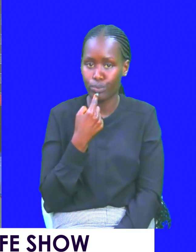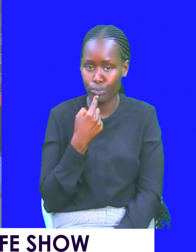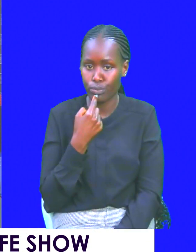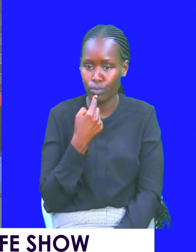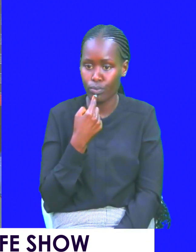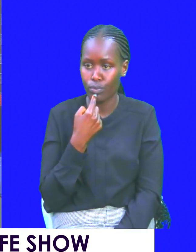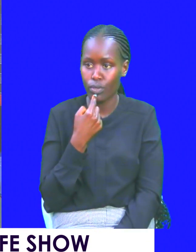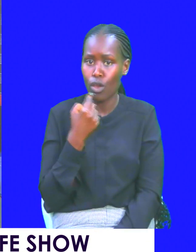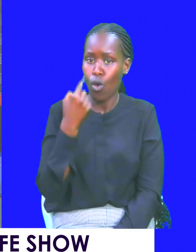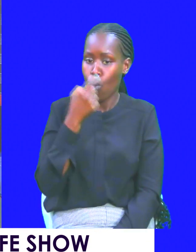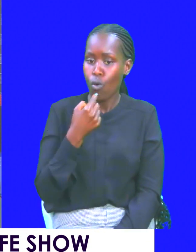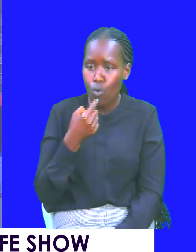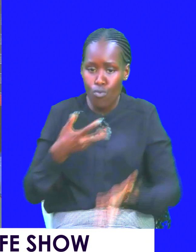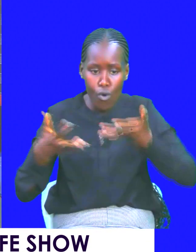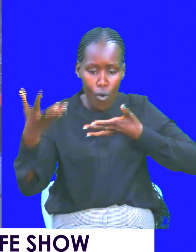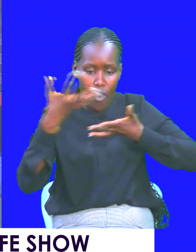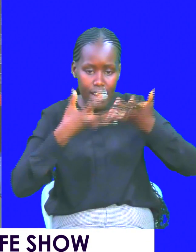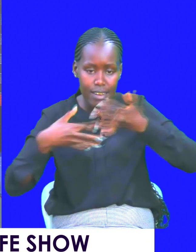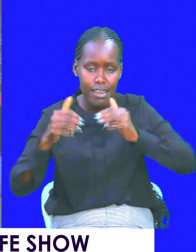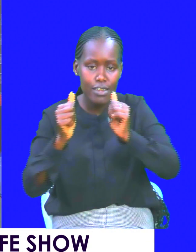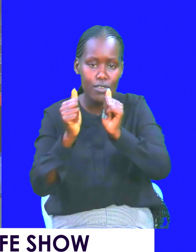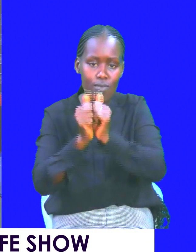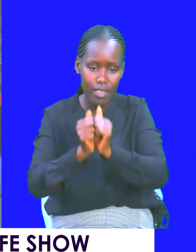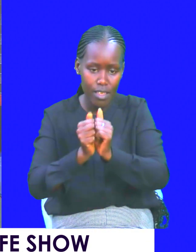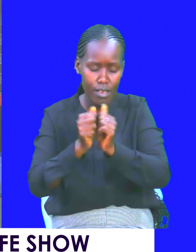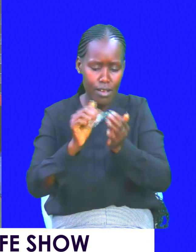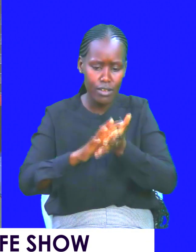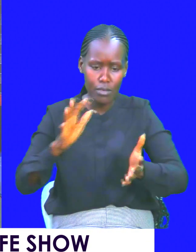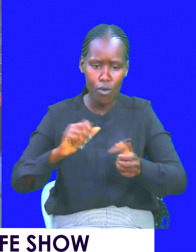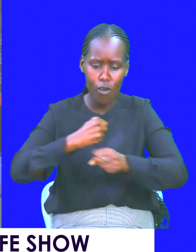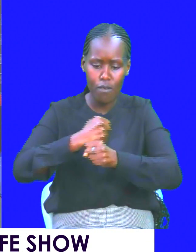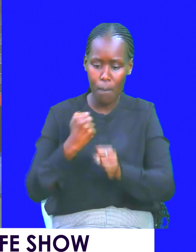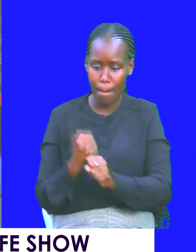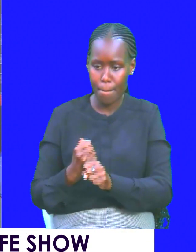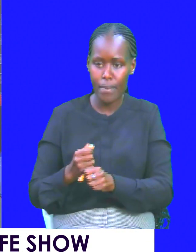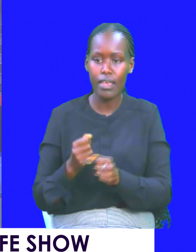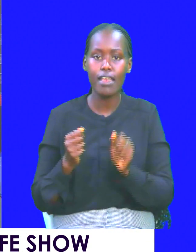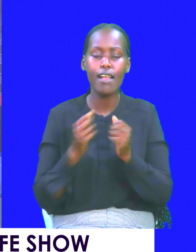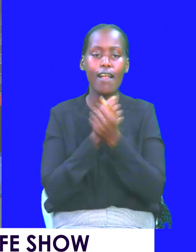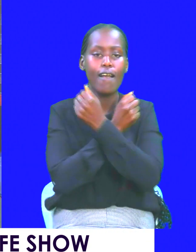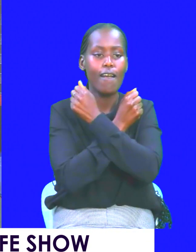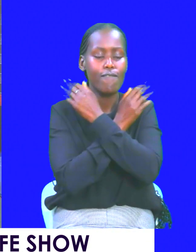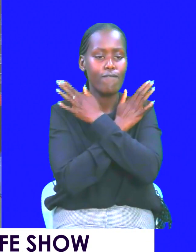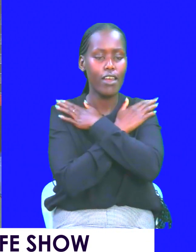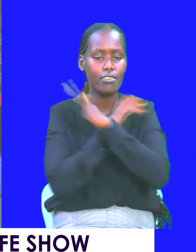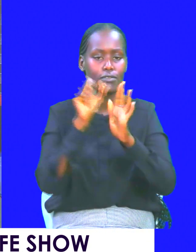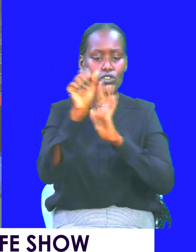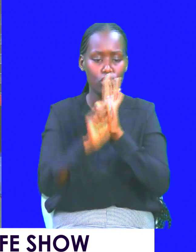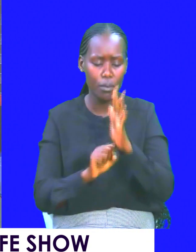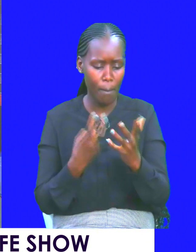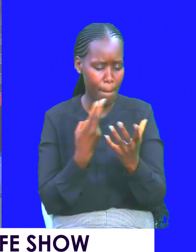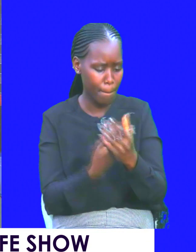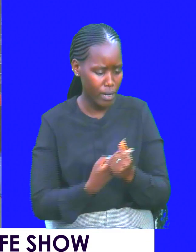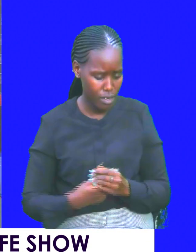you associate with. It's more of making a friendship, partnering, collaborating.